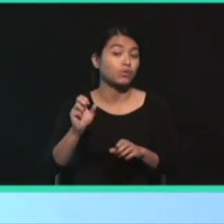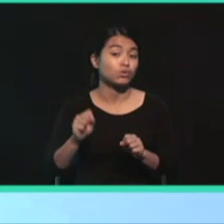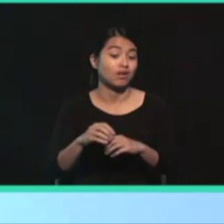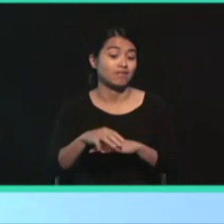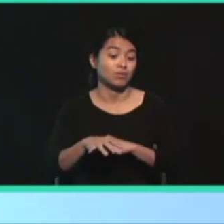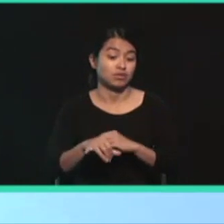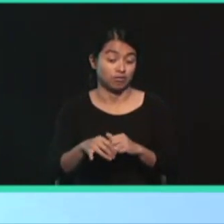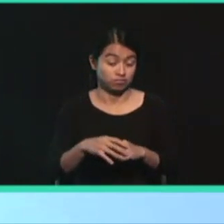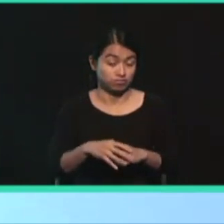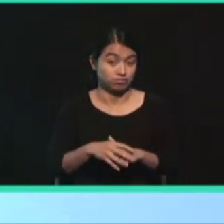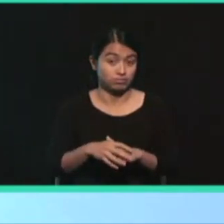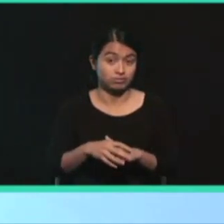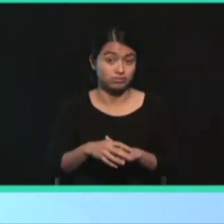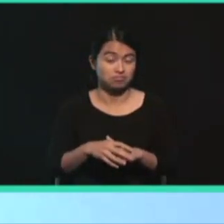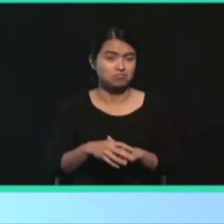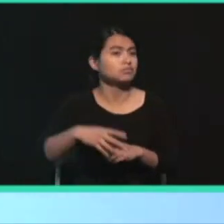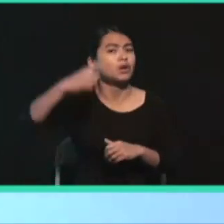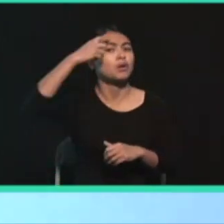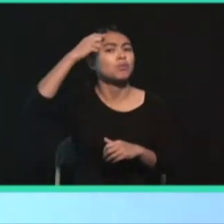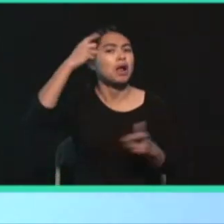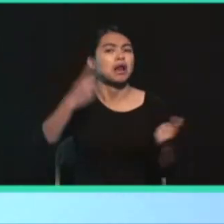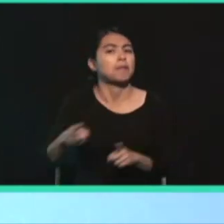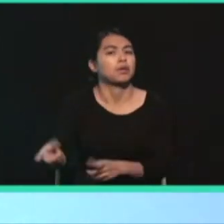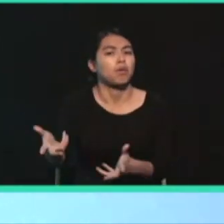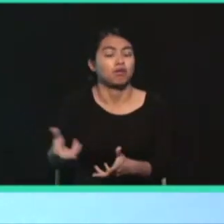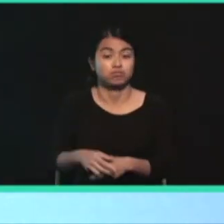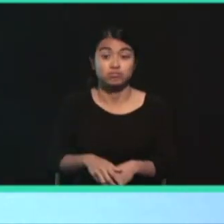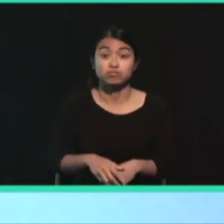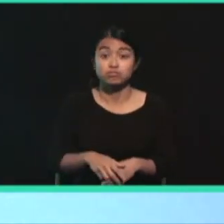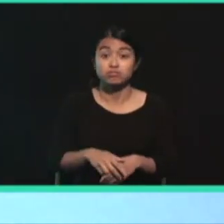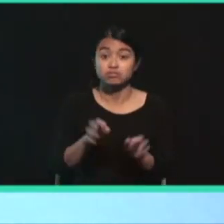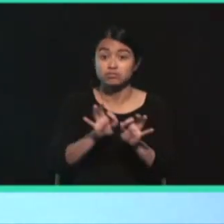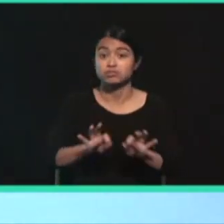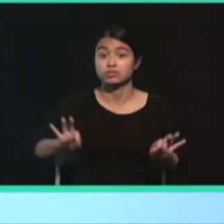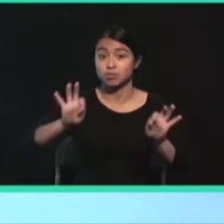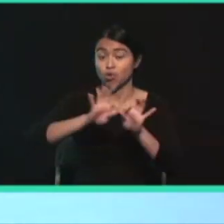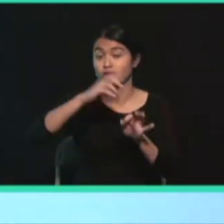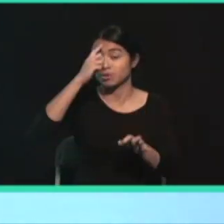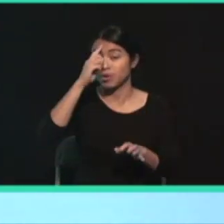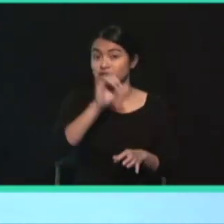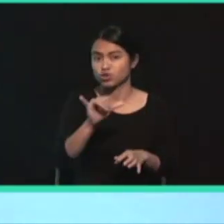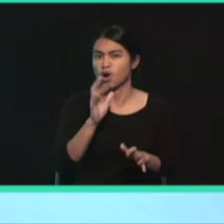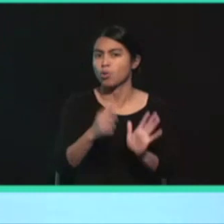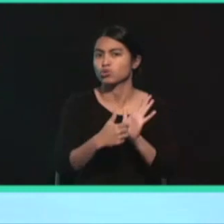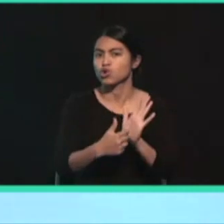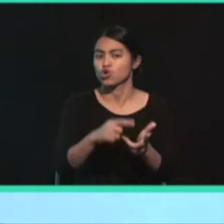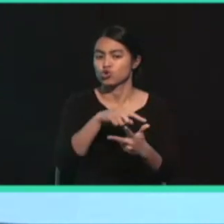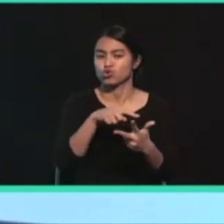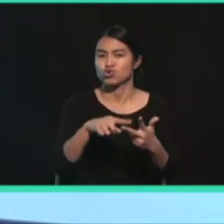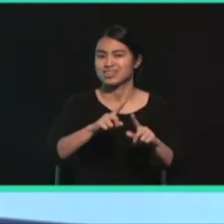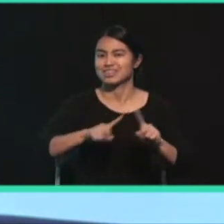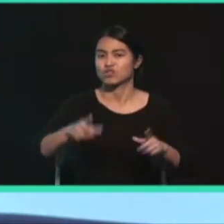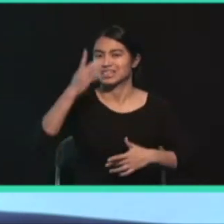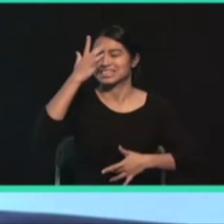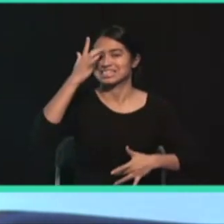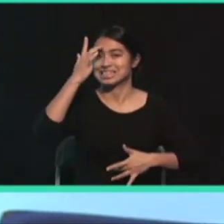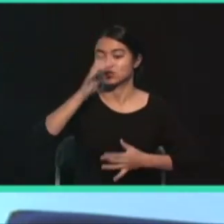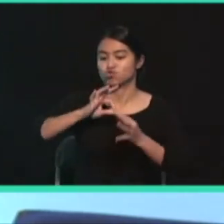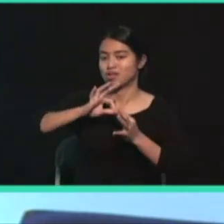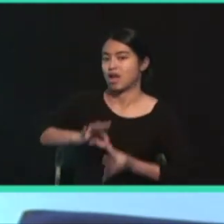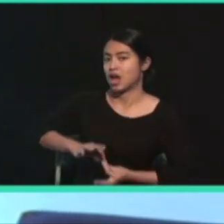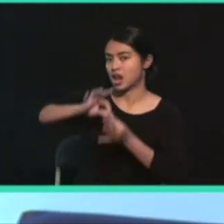that. What about the brain? And the brain is very important. We know, I will show you 3 different diseases that have been associated with changes